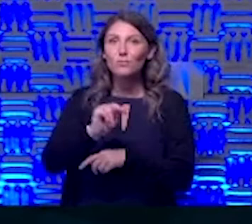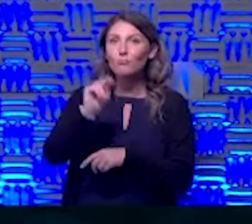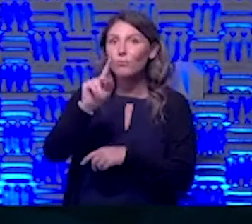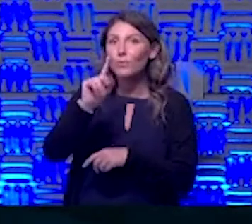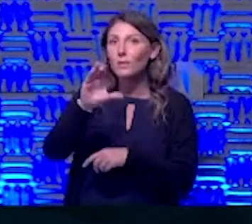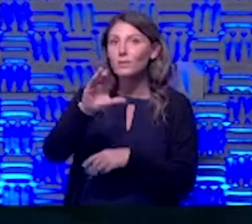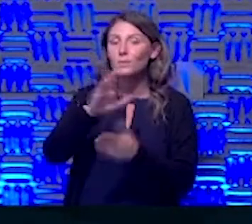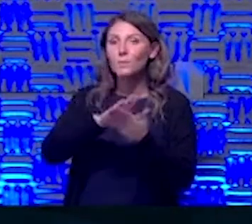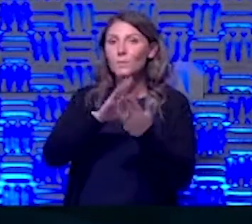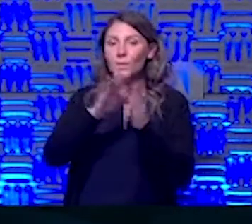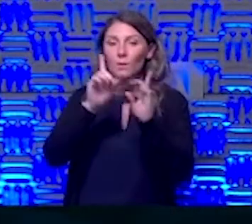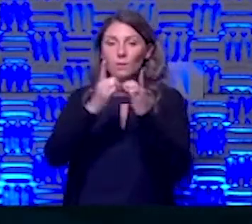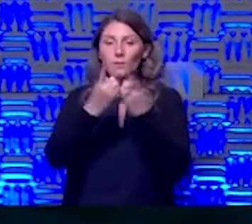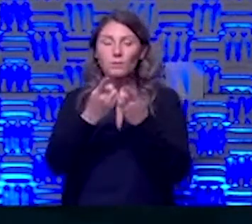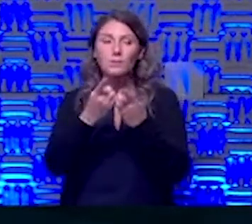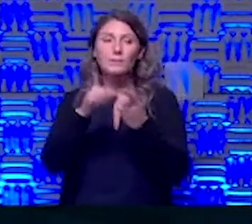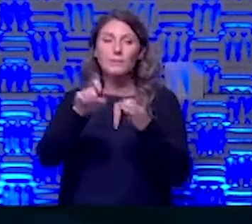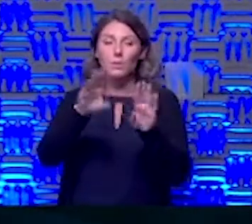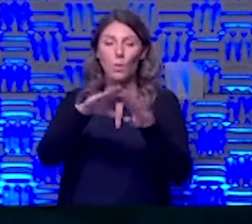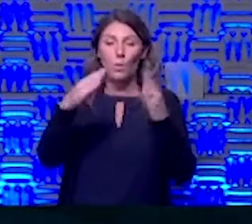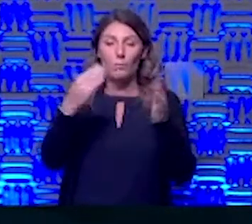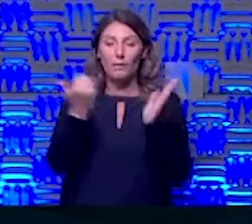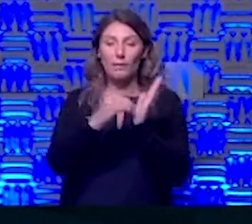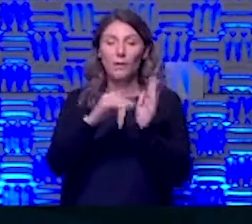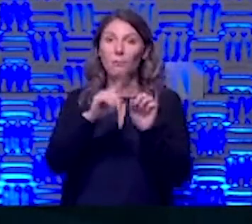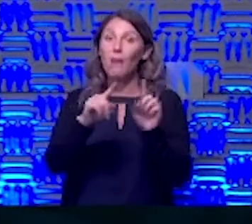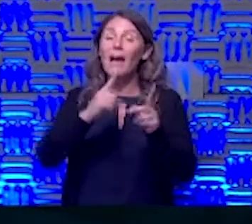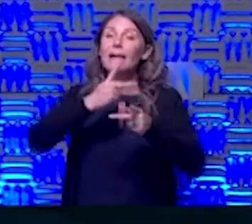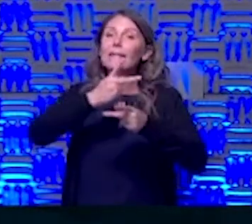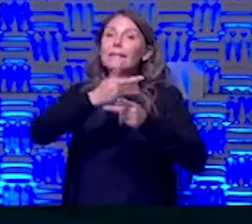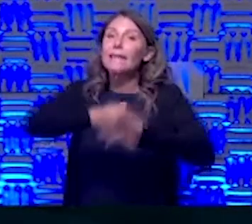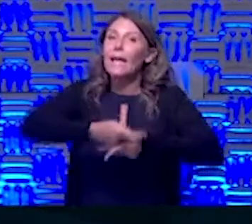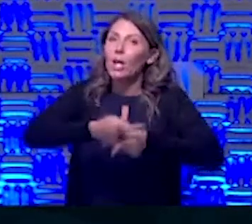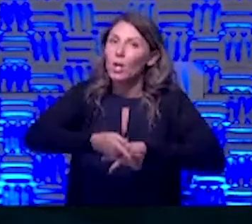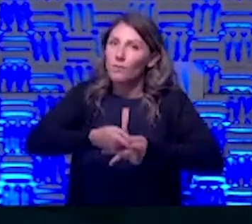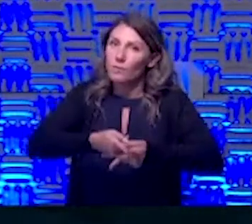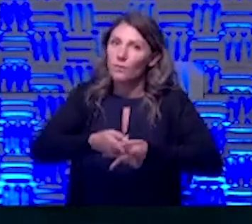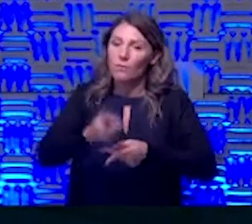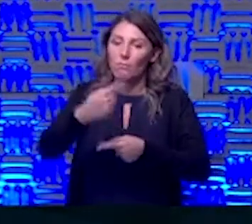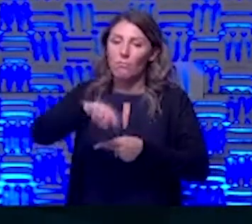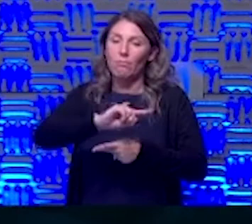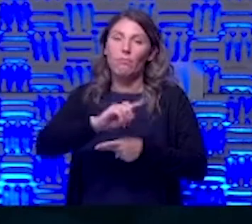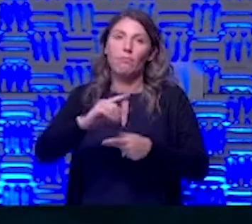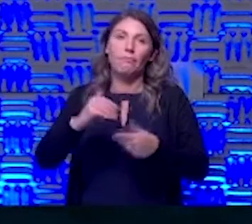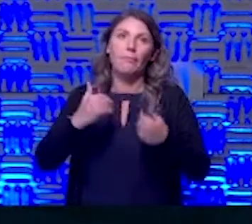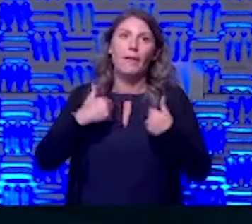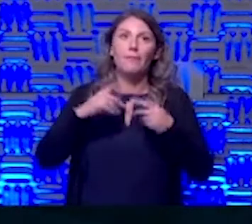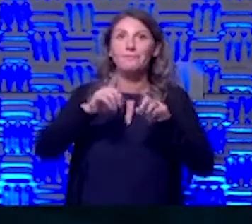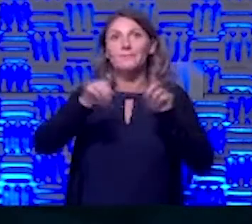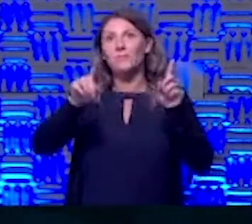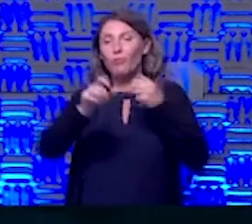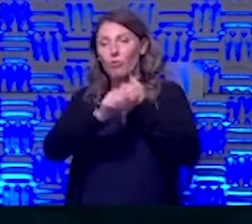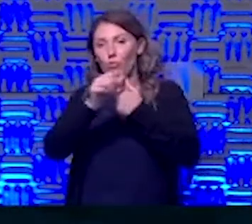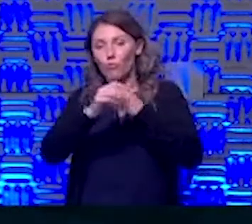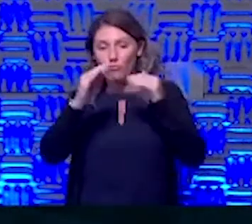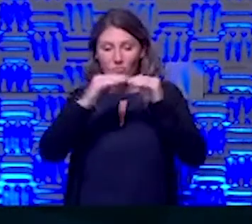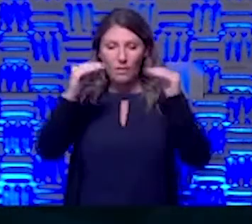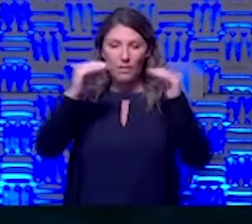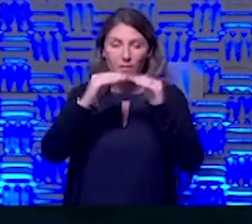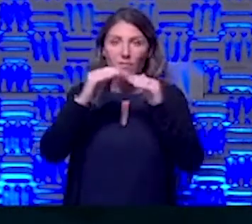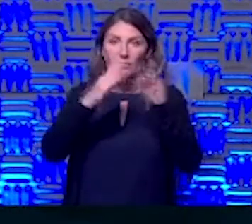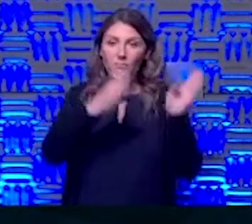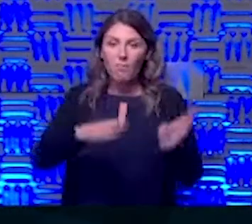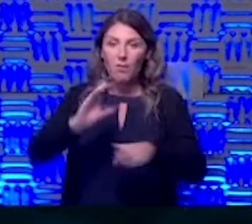think we need to reopen, but we need to reopen carefully. They do have different threat levels and different plans in place